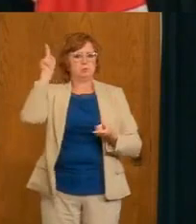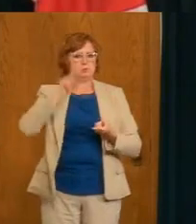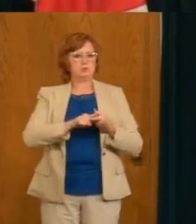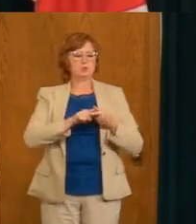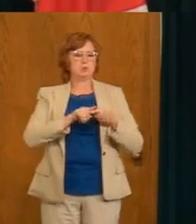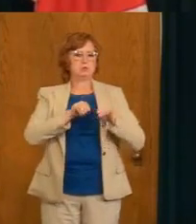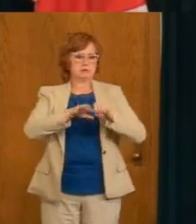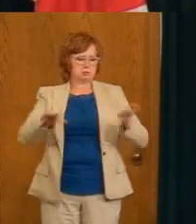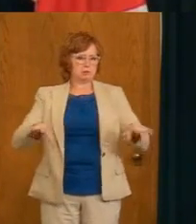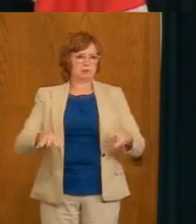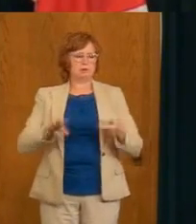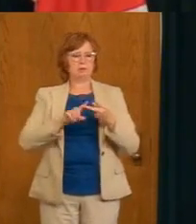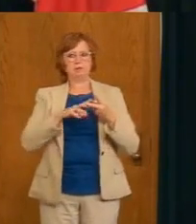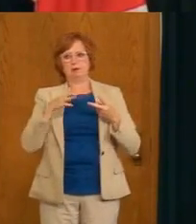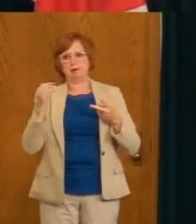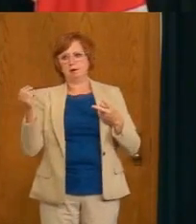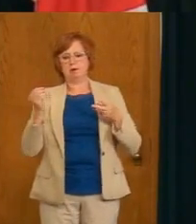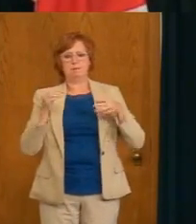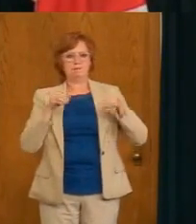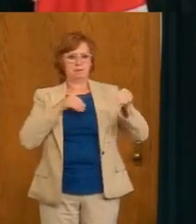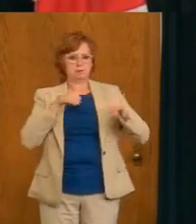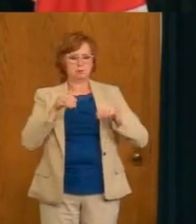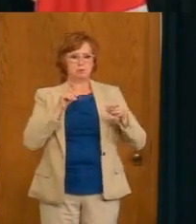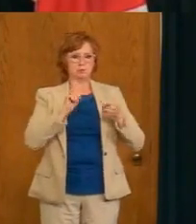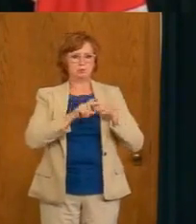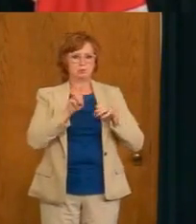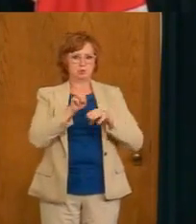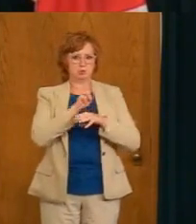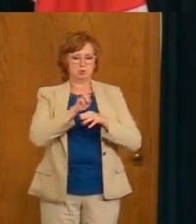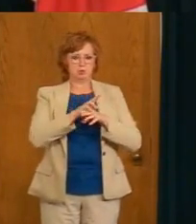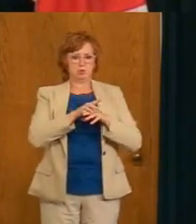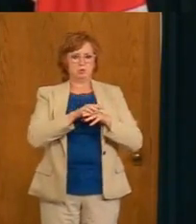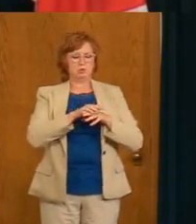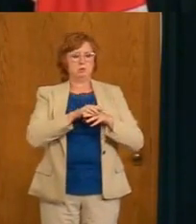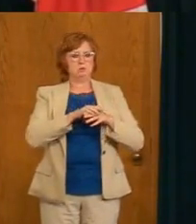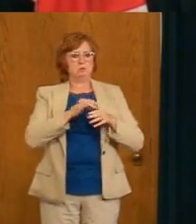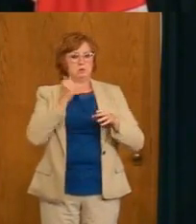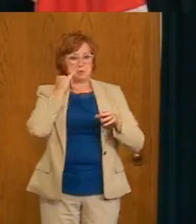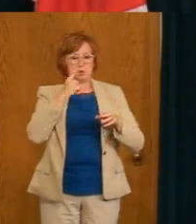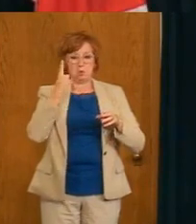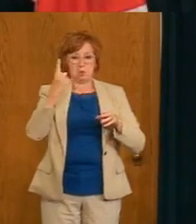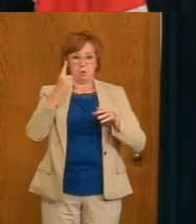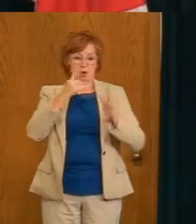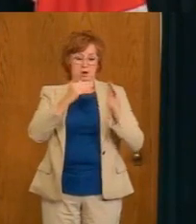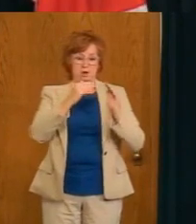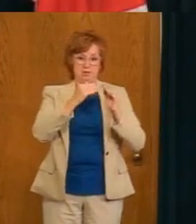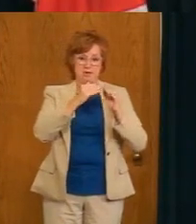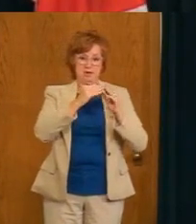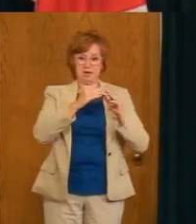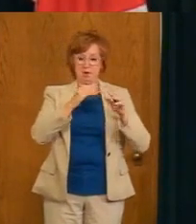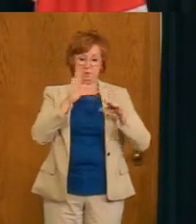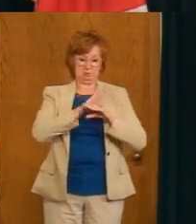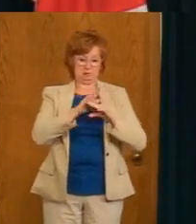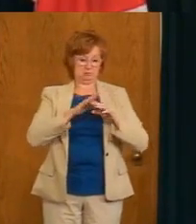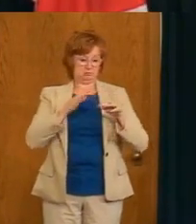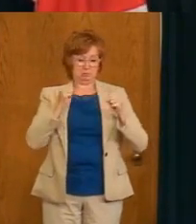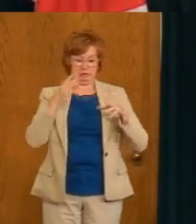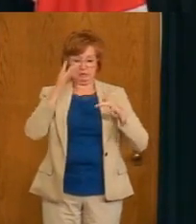in children 12 and older, and a higher vaccine uptake in school staff, I mean, that is the ideal situation for a normal start to